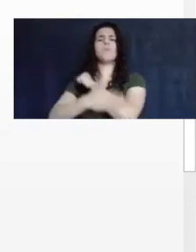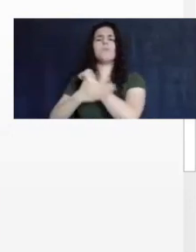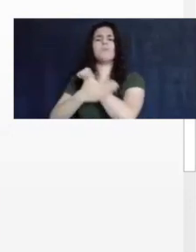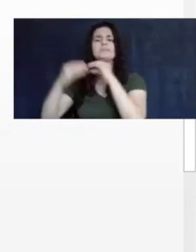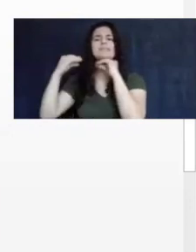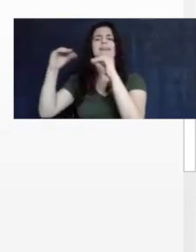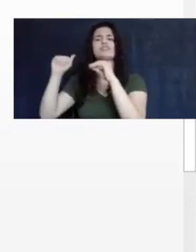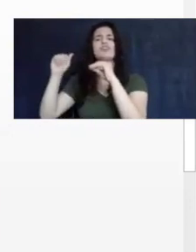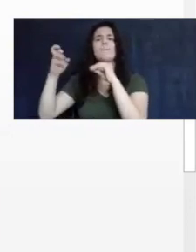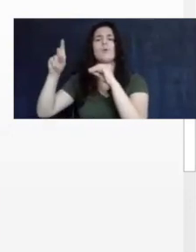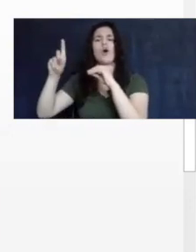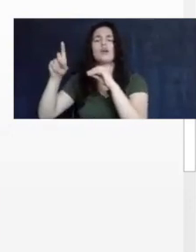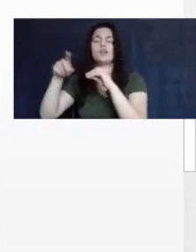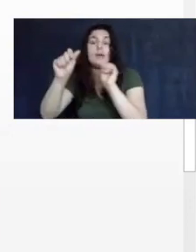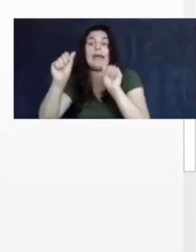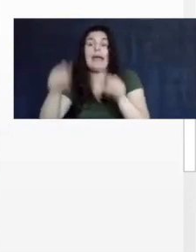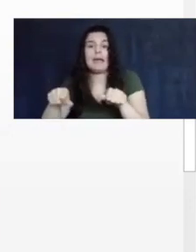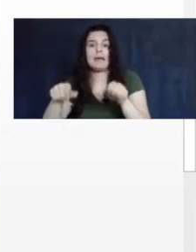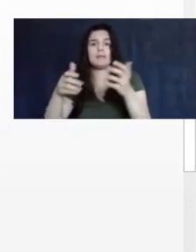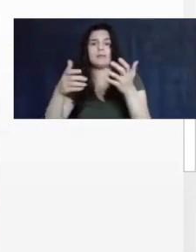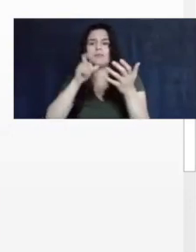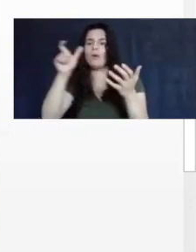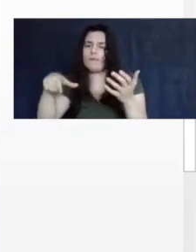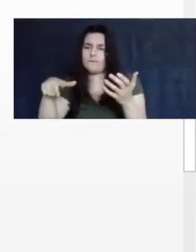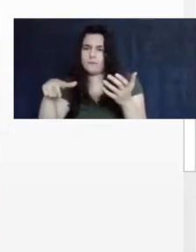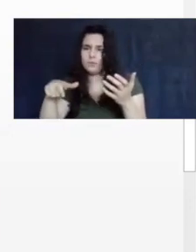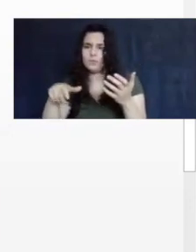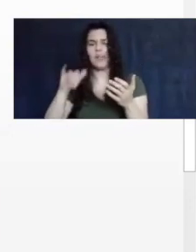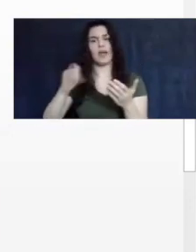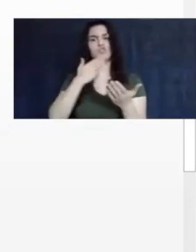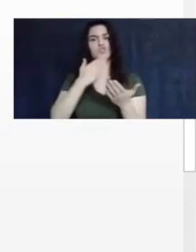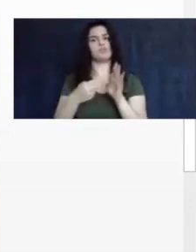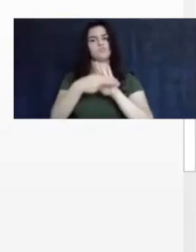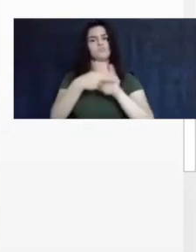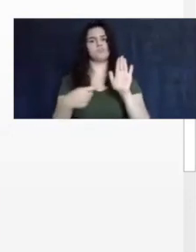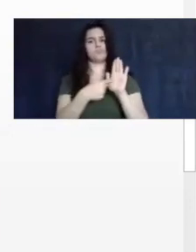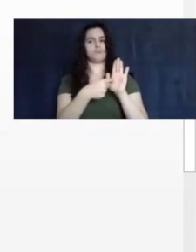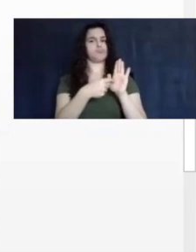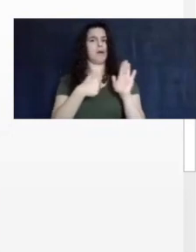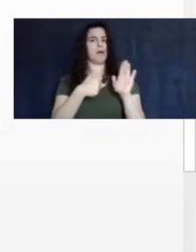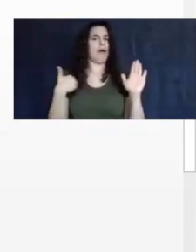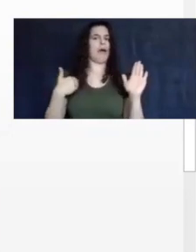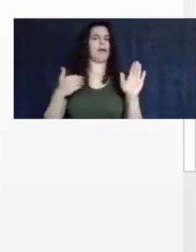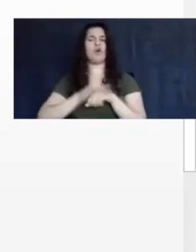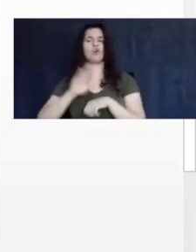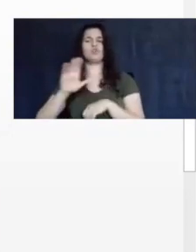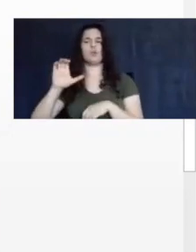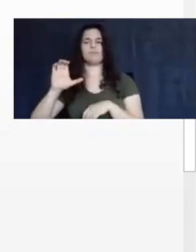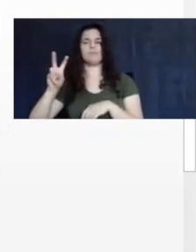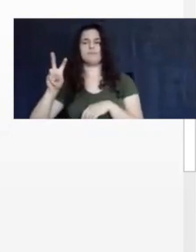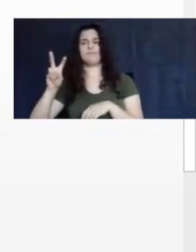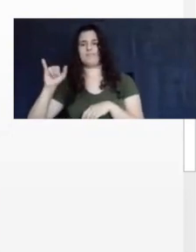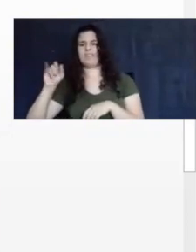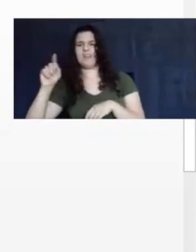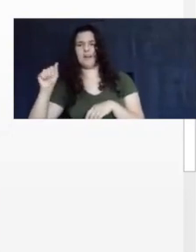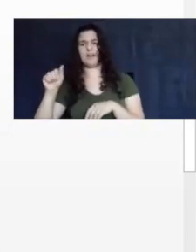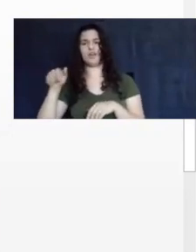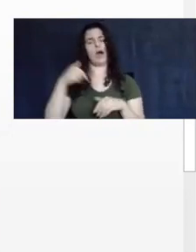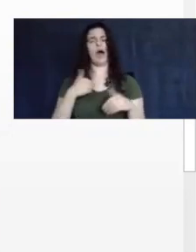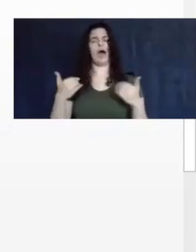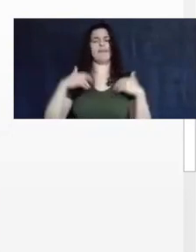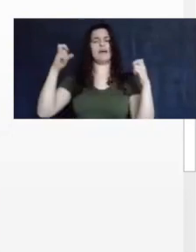you can. Obviously, it's nice to have on your vita to show that you have an educational doctorate degree with a